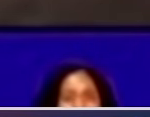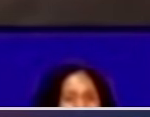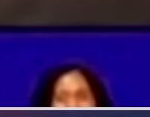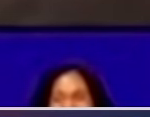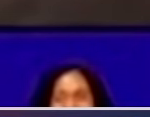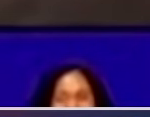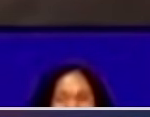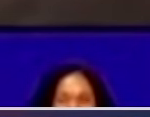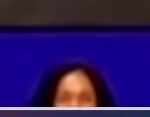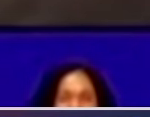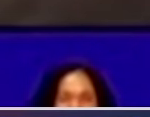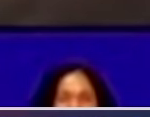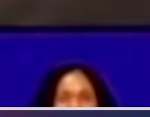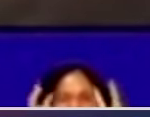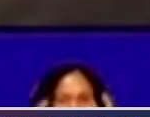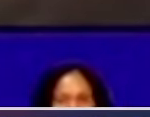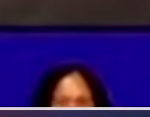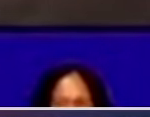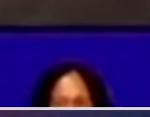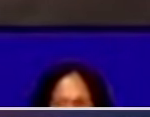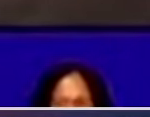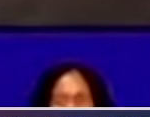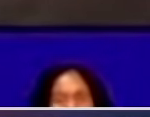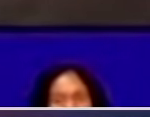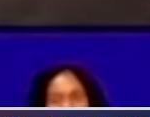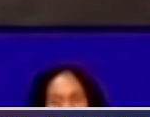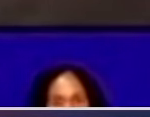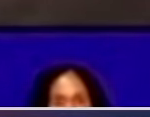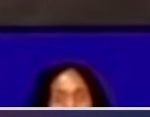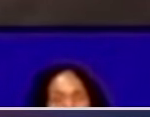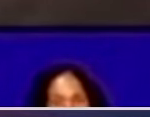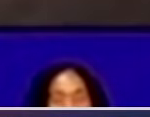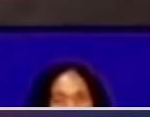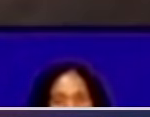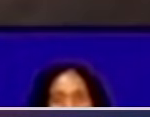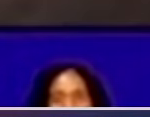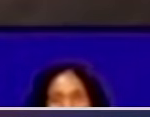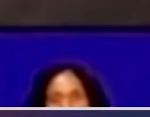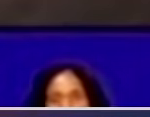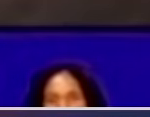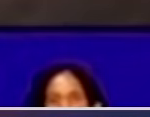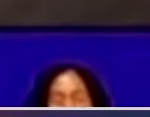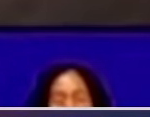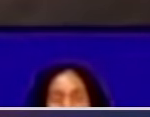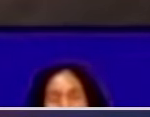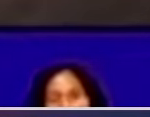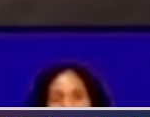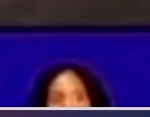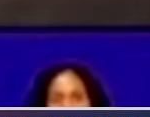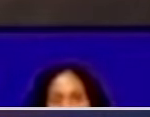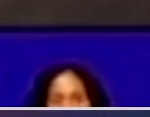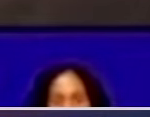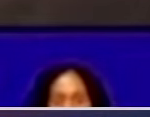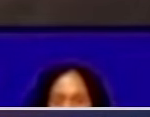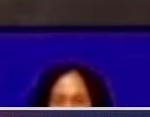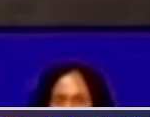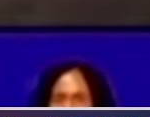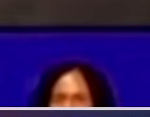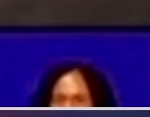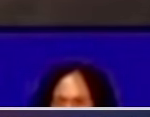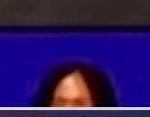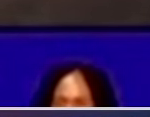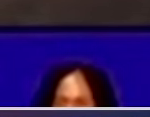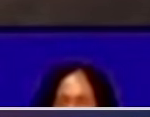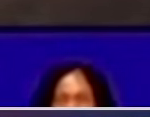while Mr. Cole can't see beyond fossil fuels. Will you hold him accountable for dragging our country back into the